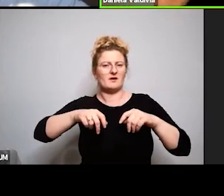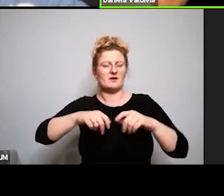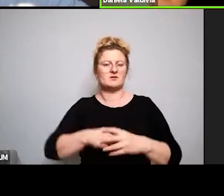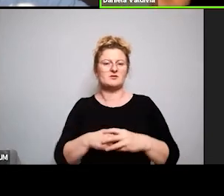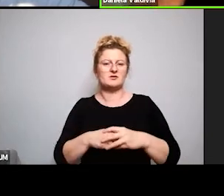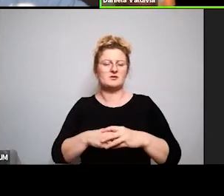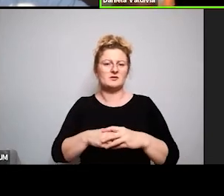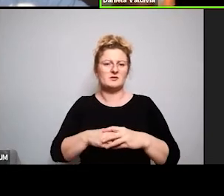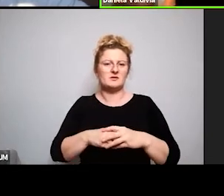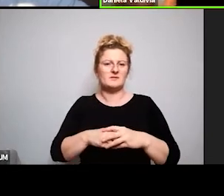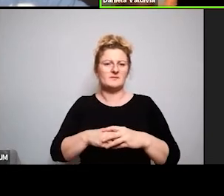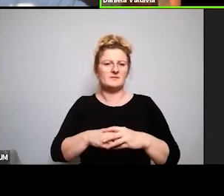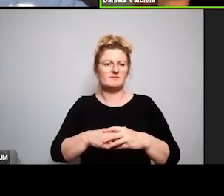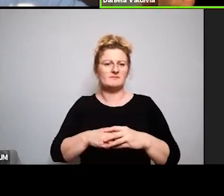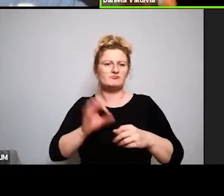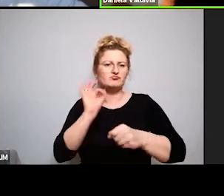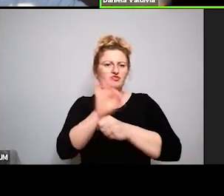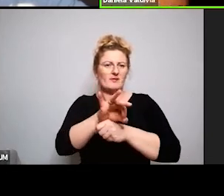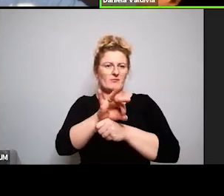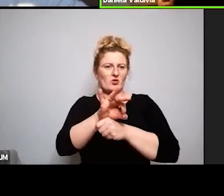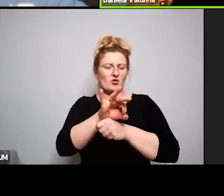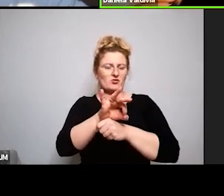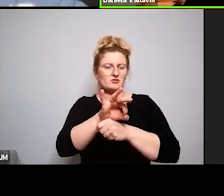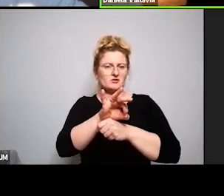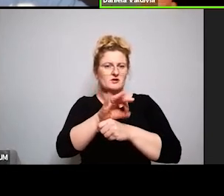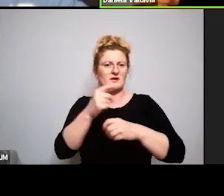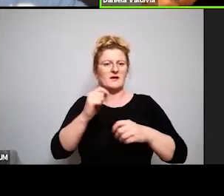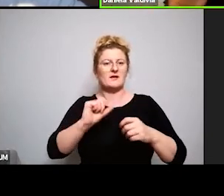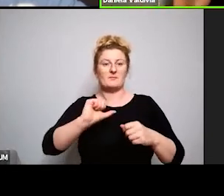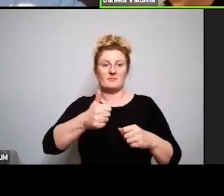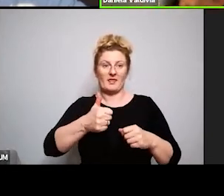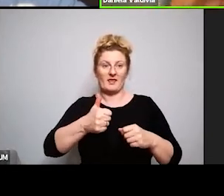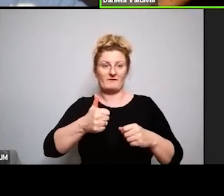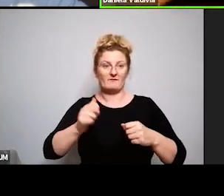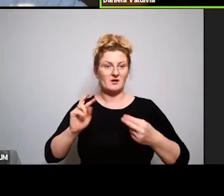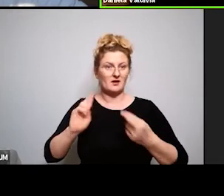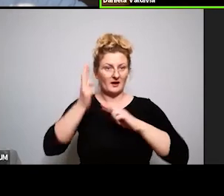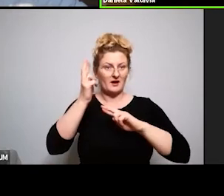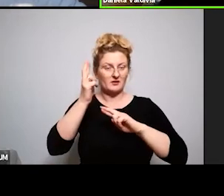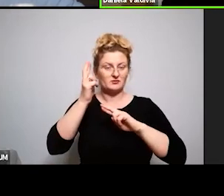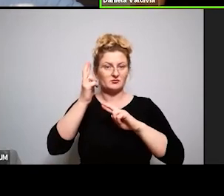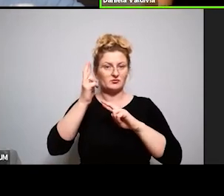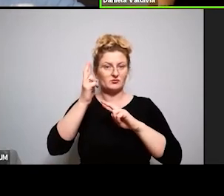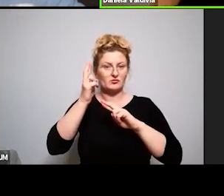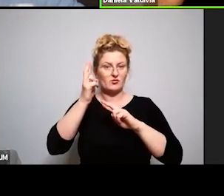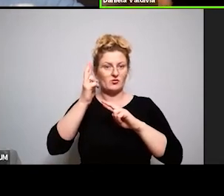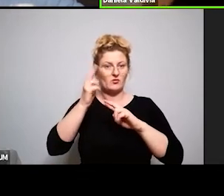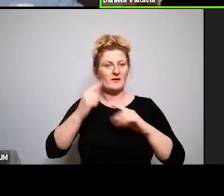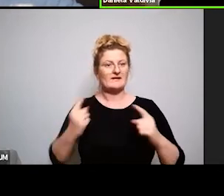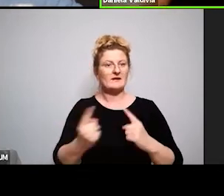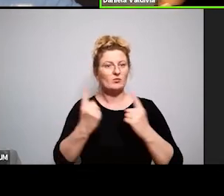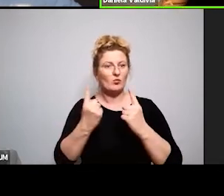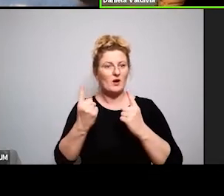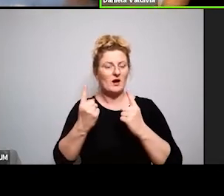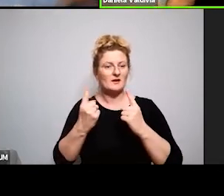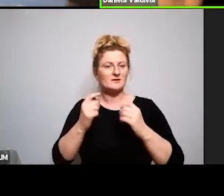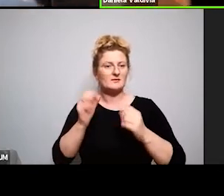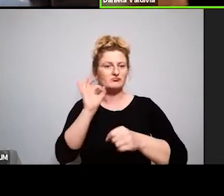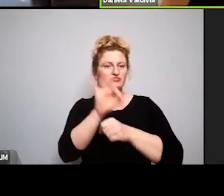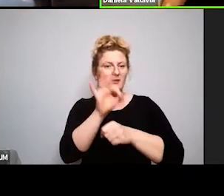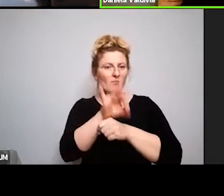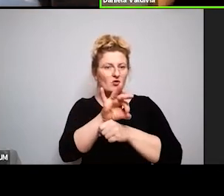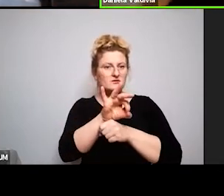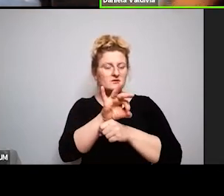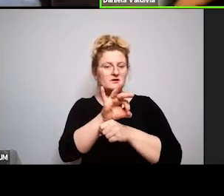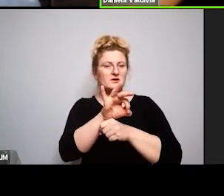the first answer to violence episodes, not violence in general, but just violence episodes. What I'm seeing right now,